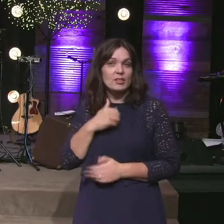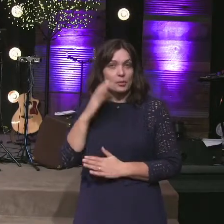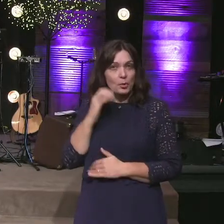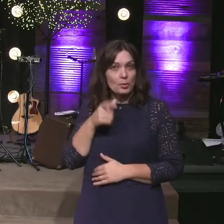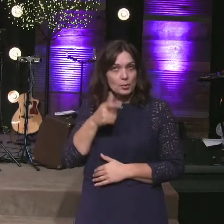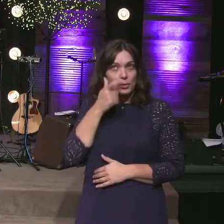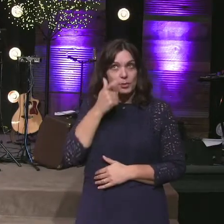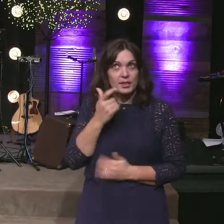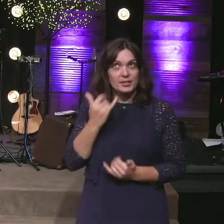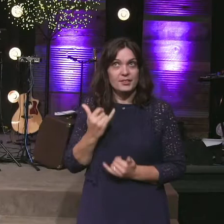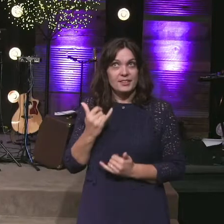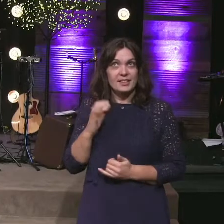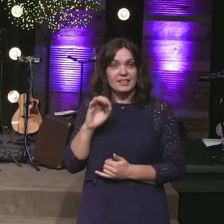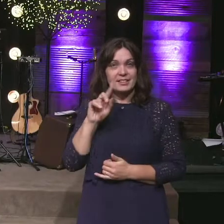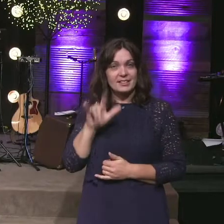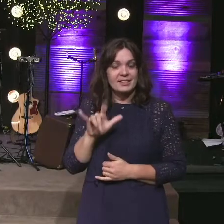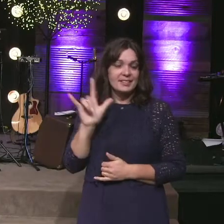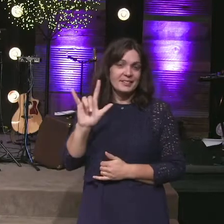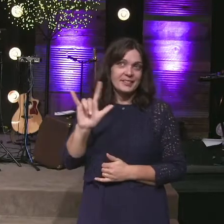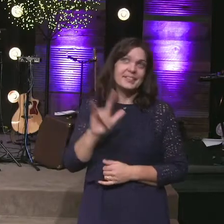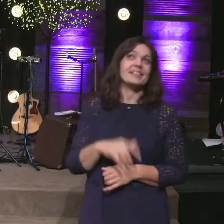Cindy. Love you.